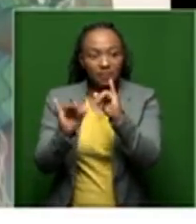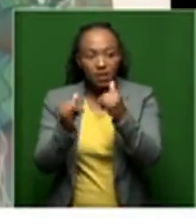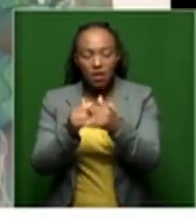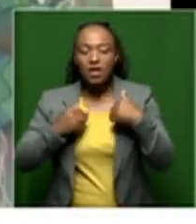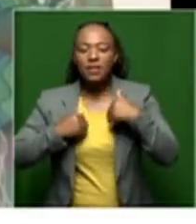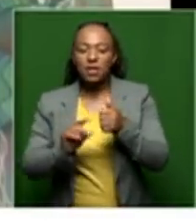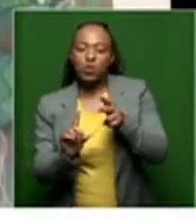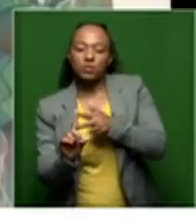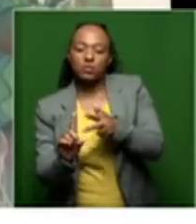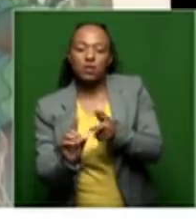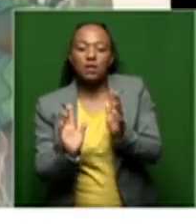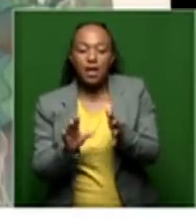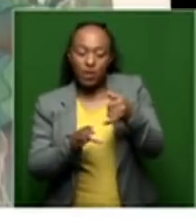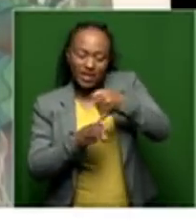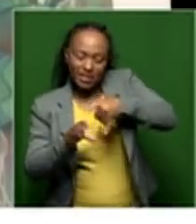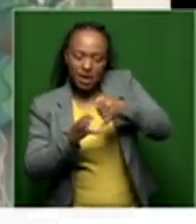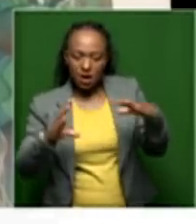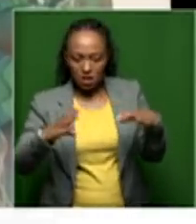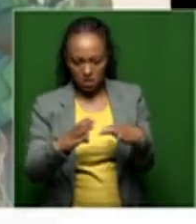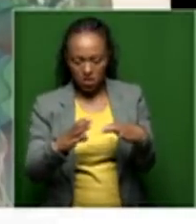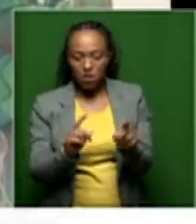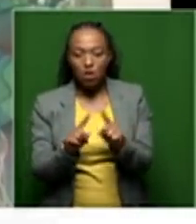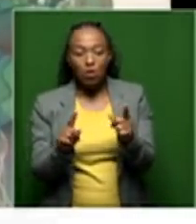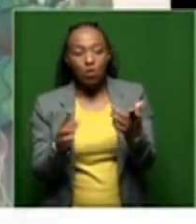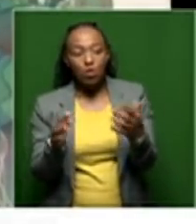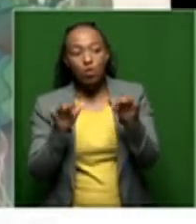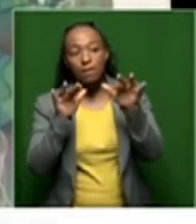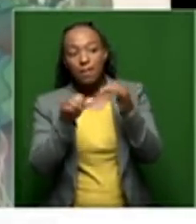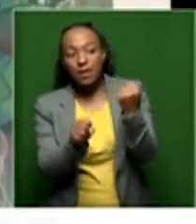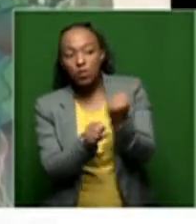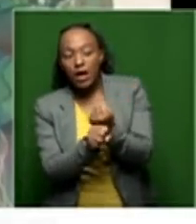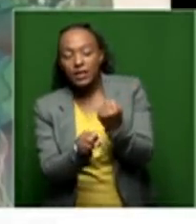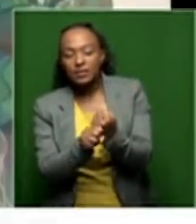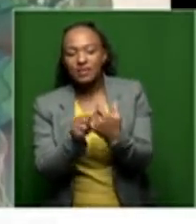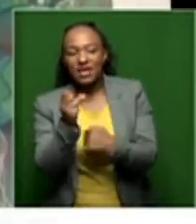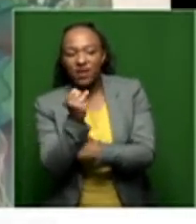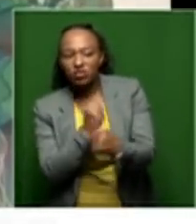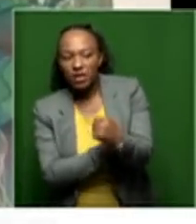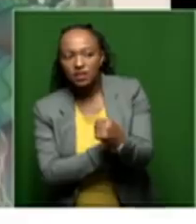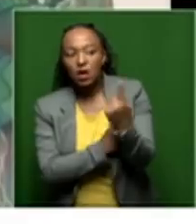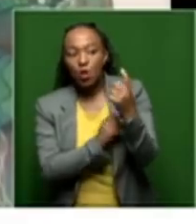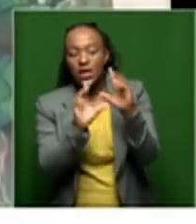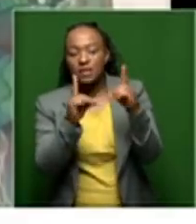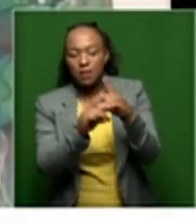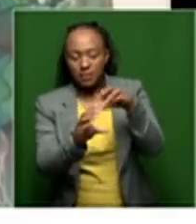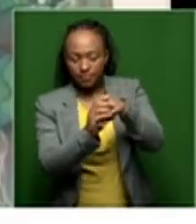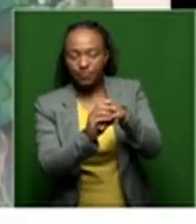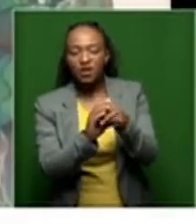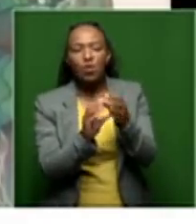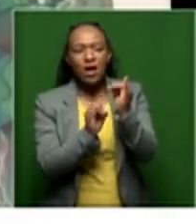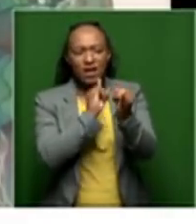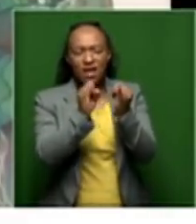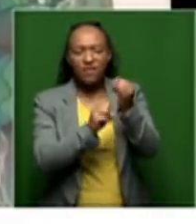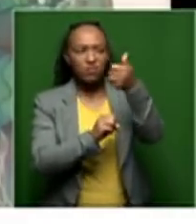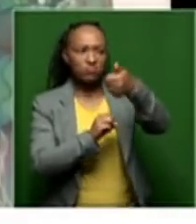disciplinary processes internally. The Public Works and Infrastructure Department is one of them. The 11 officials,